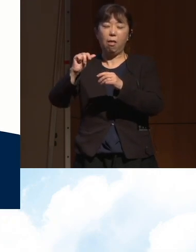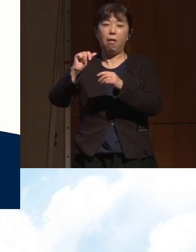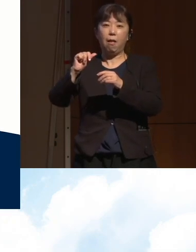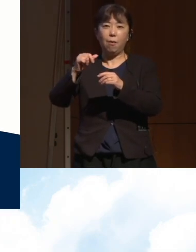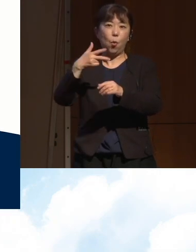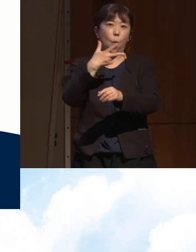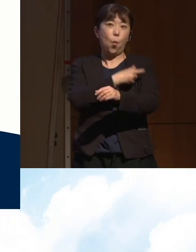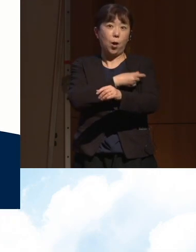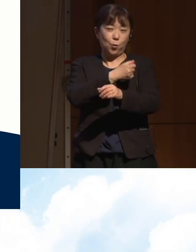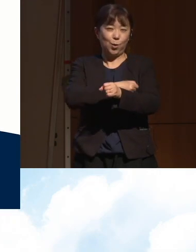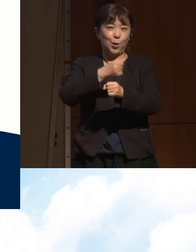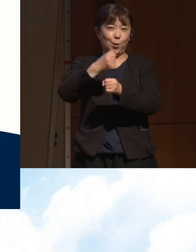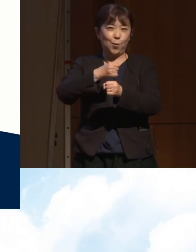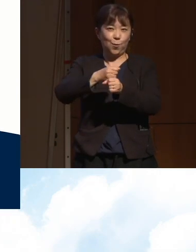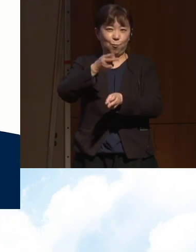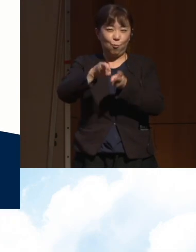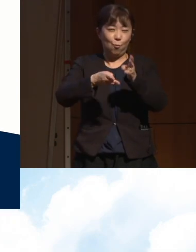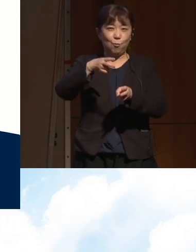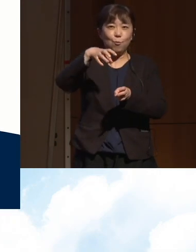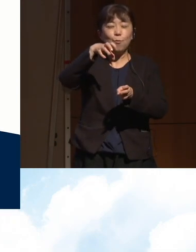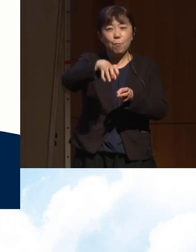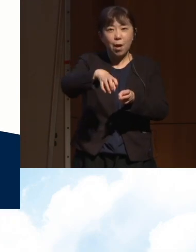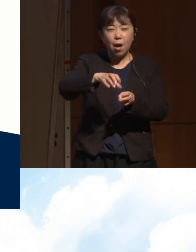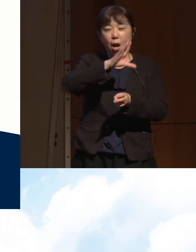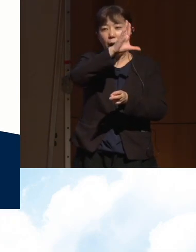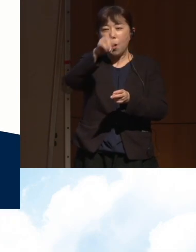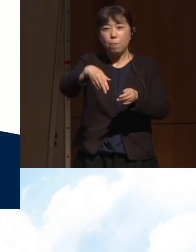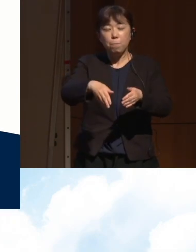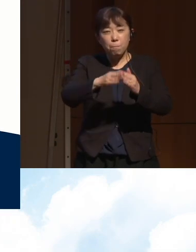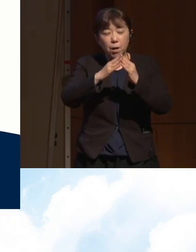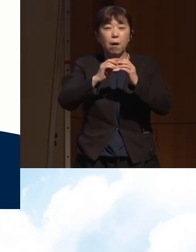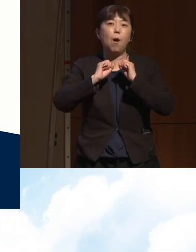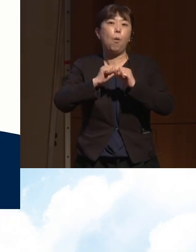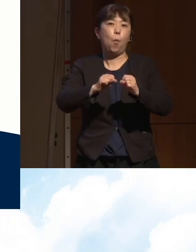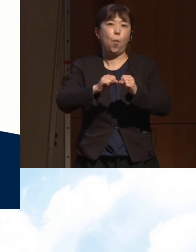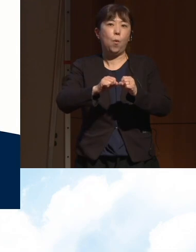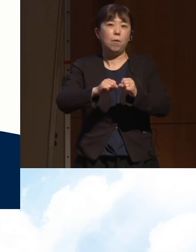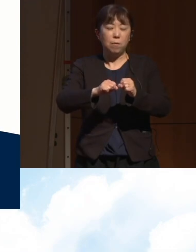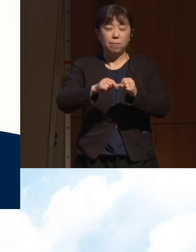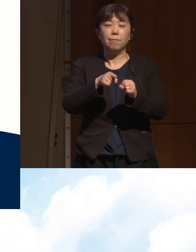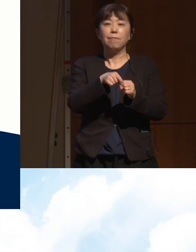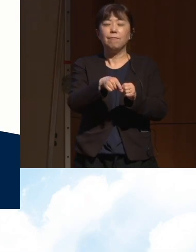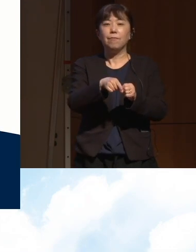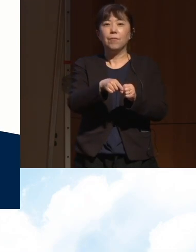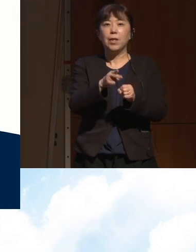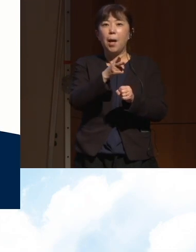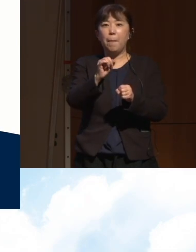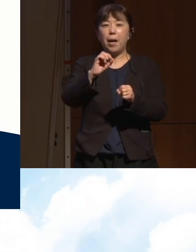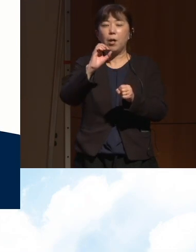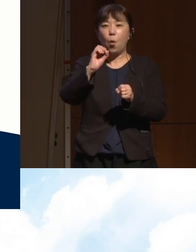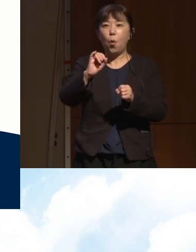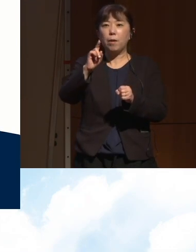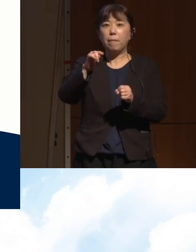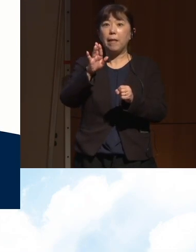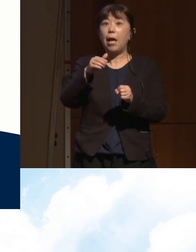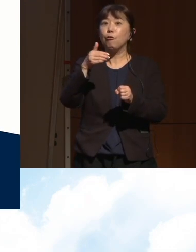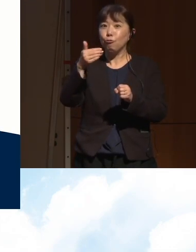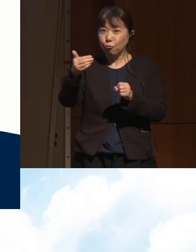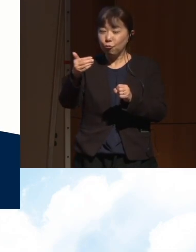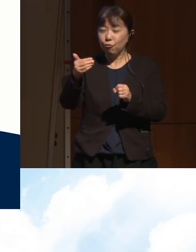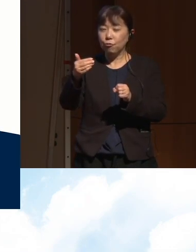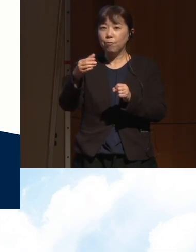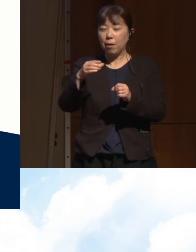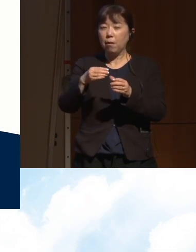to extend the capabilities of that facility. Through our engagement with BioNTech and with the government of Rwanda, we